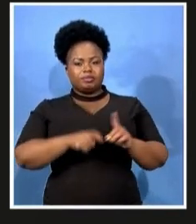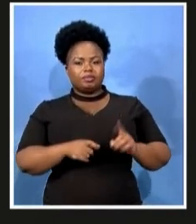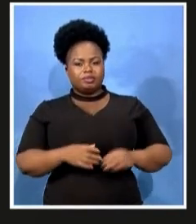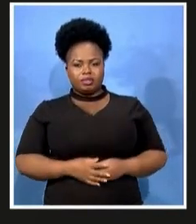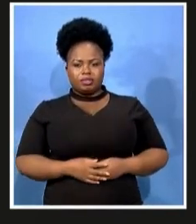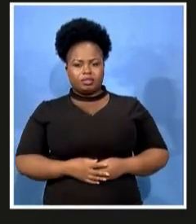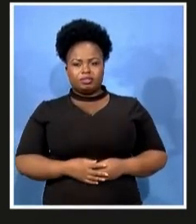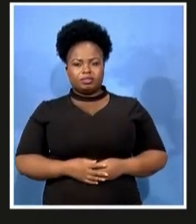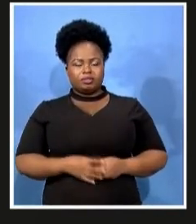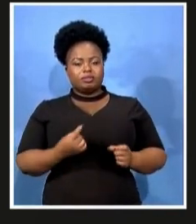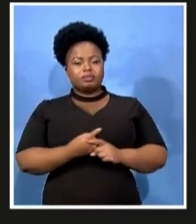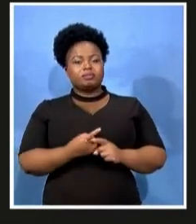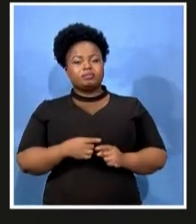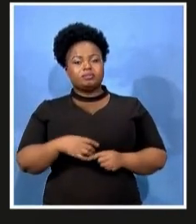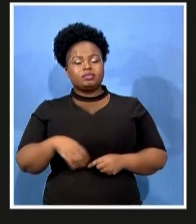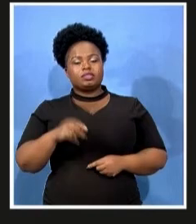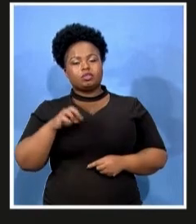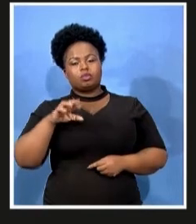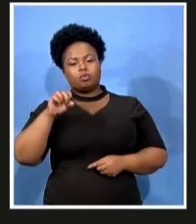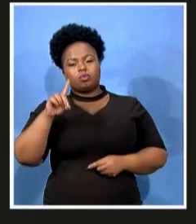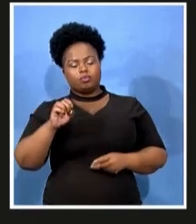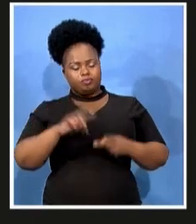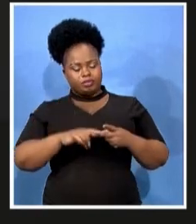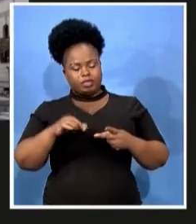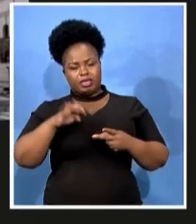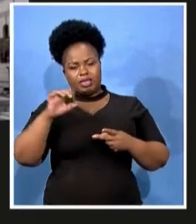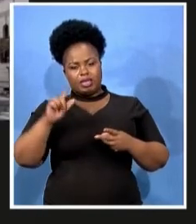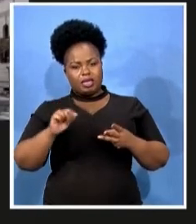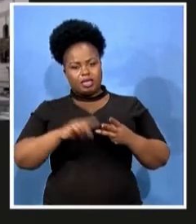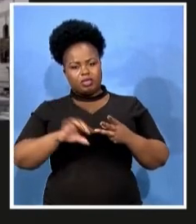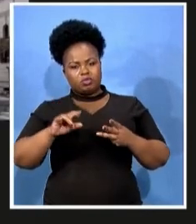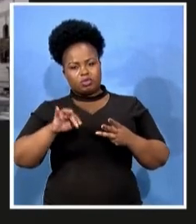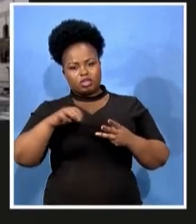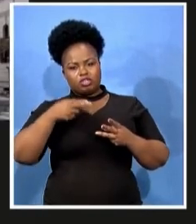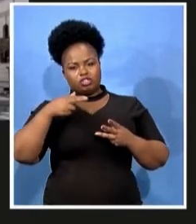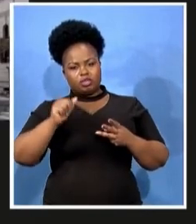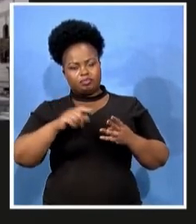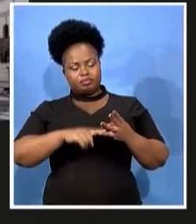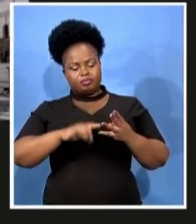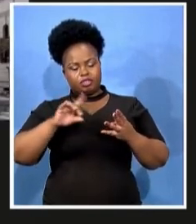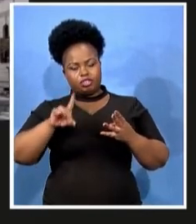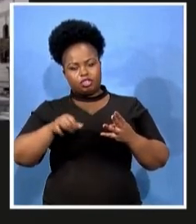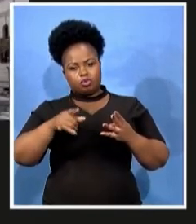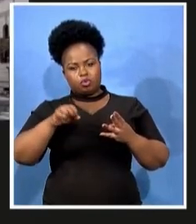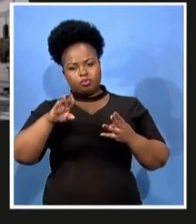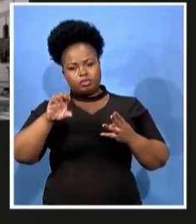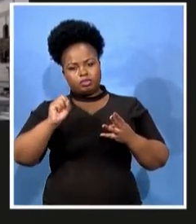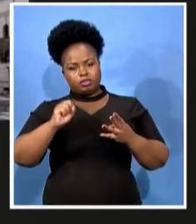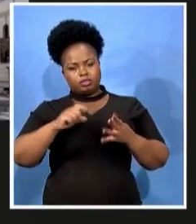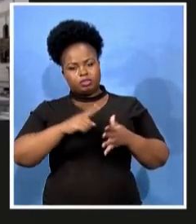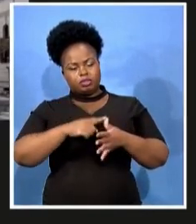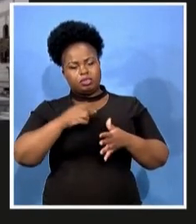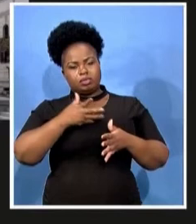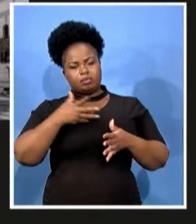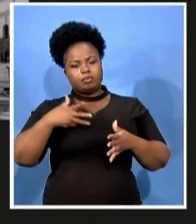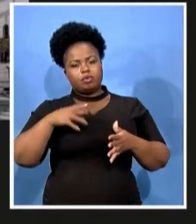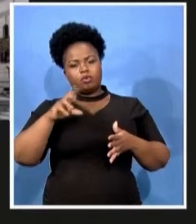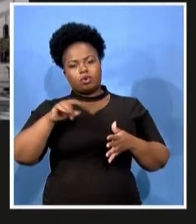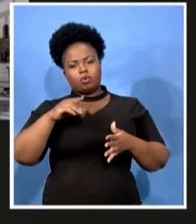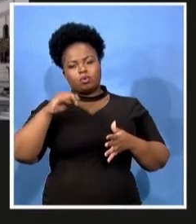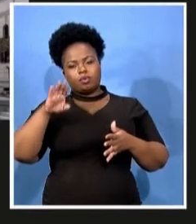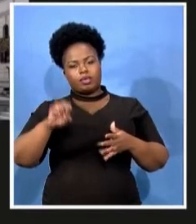Geller, Mr. Sokacha, Dr. Jacobs, Ms. Kwahube, Ms. Wilson, Ms.